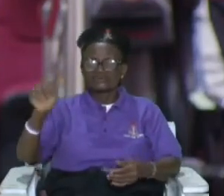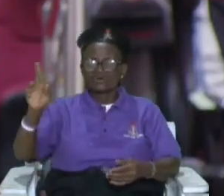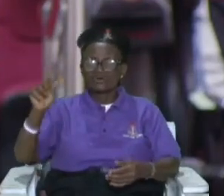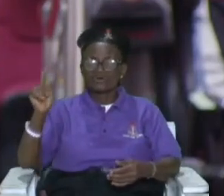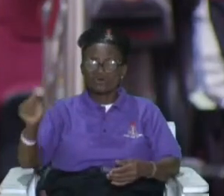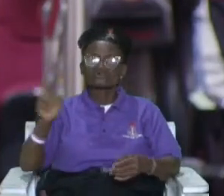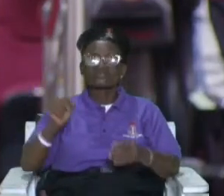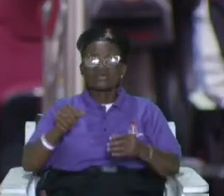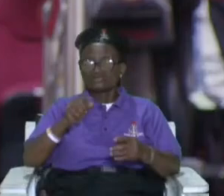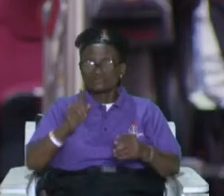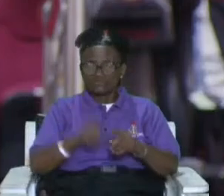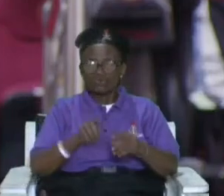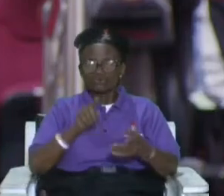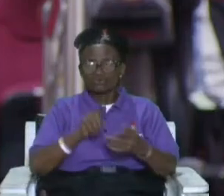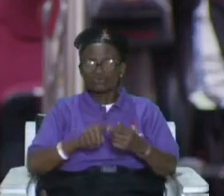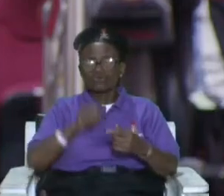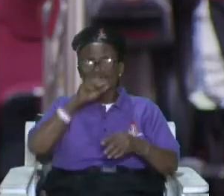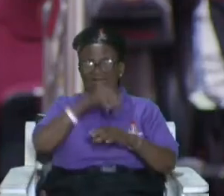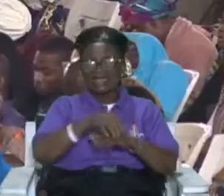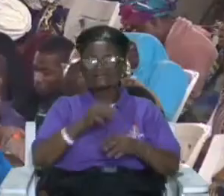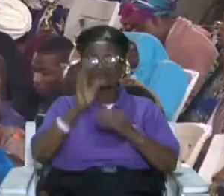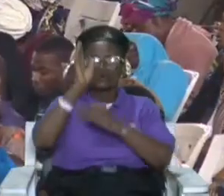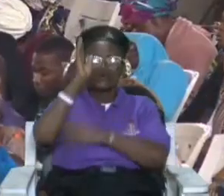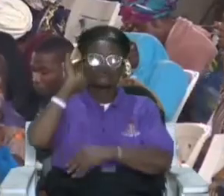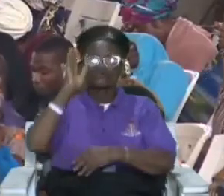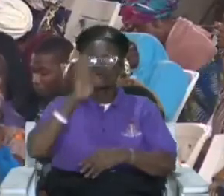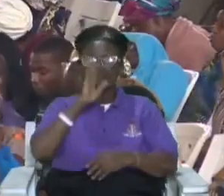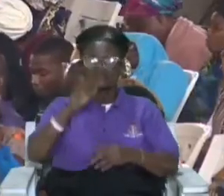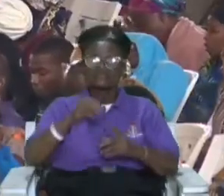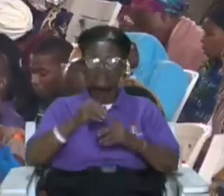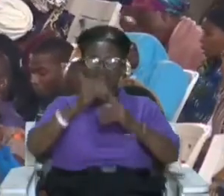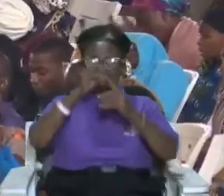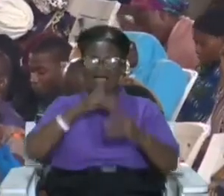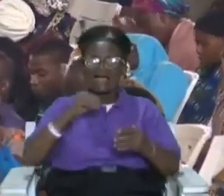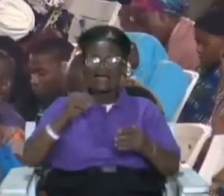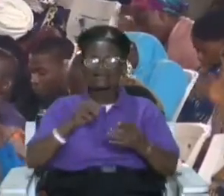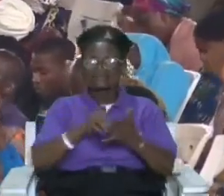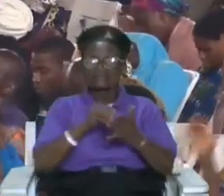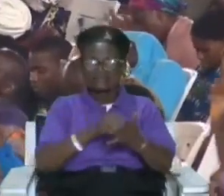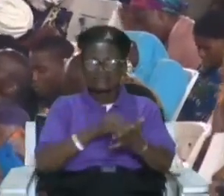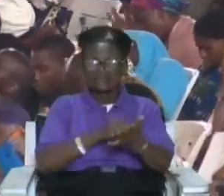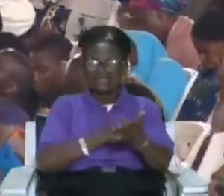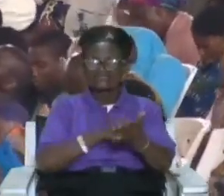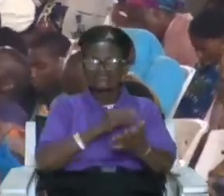specific. He's going to mention the name of somebody.